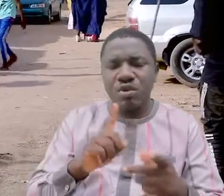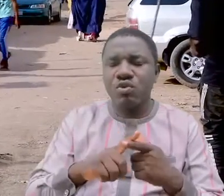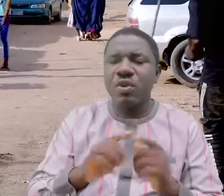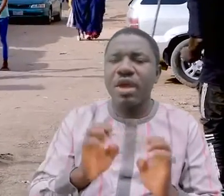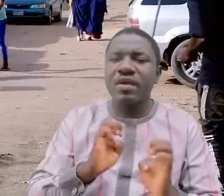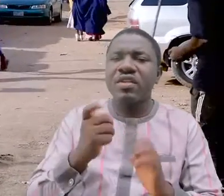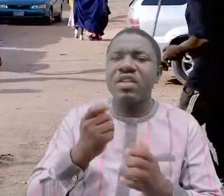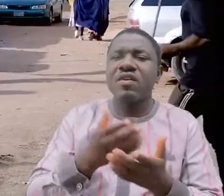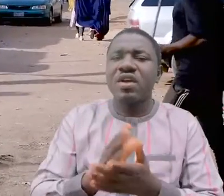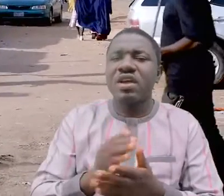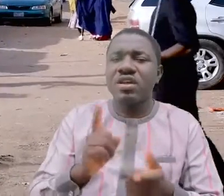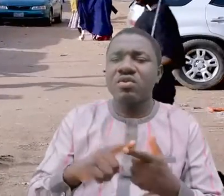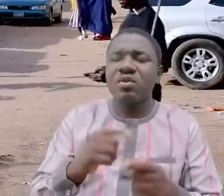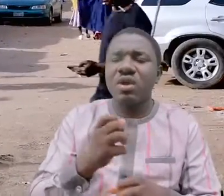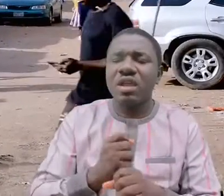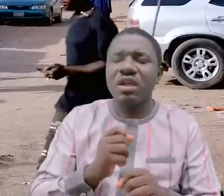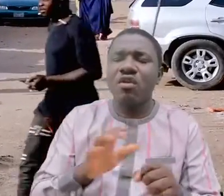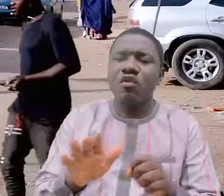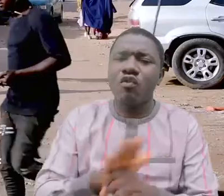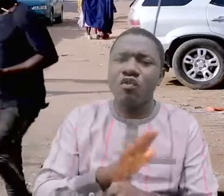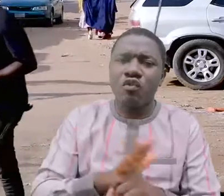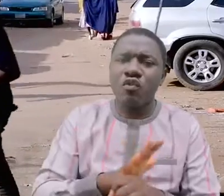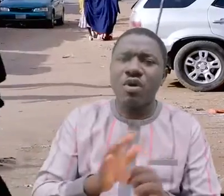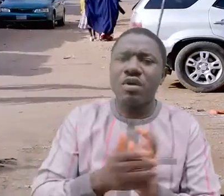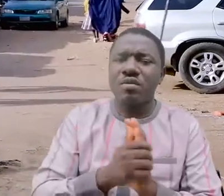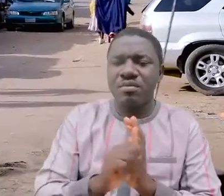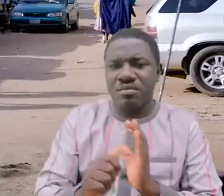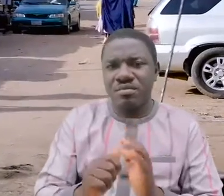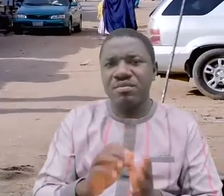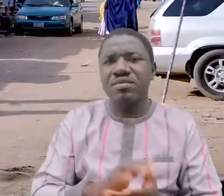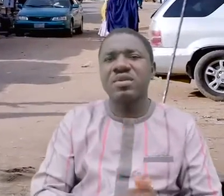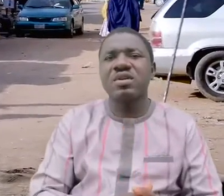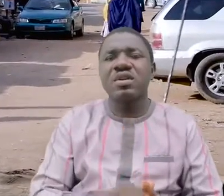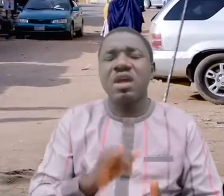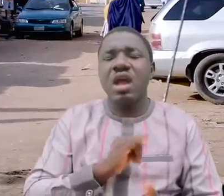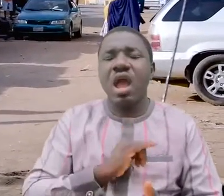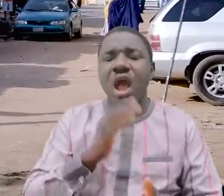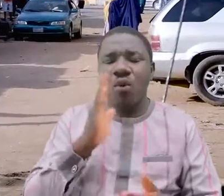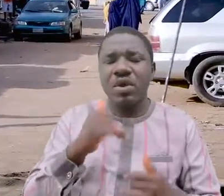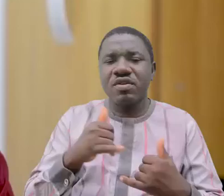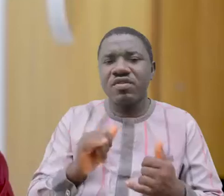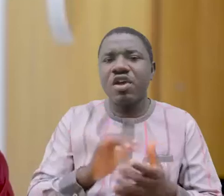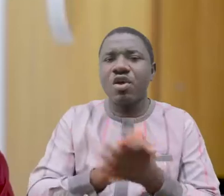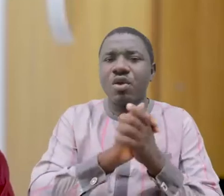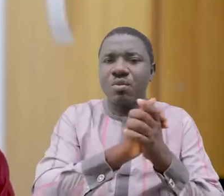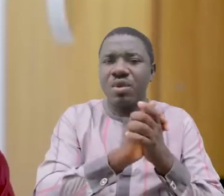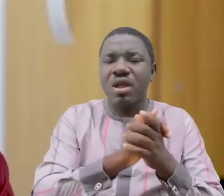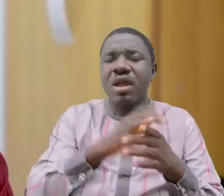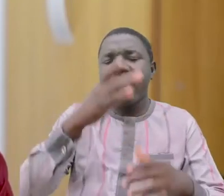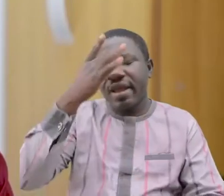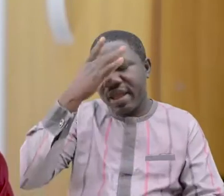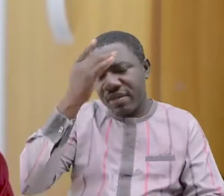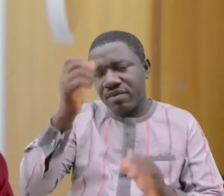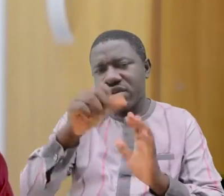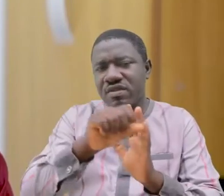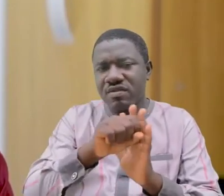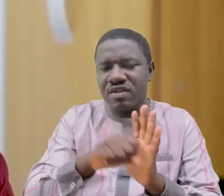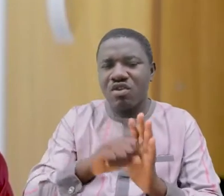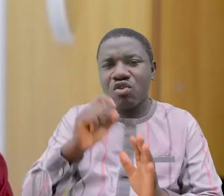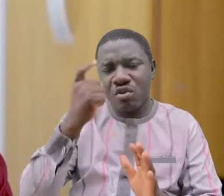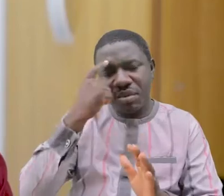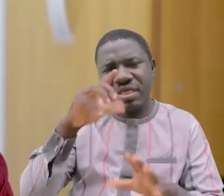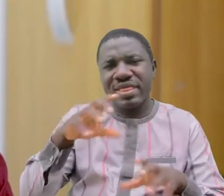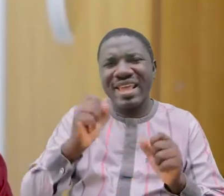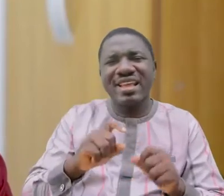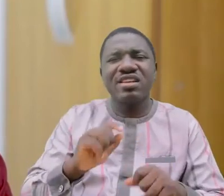environment for its citizens to exercise their rights to attain full potentials. I will still commend Kano State government